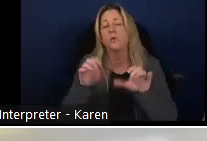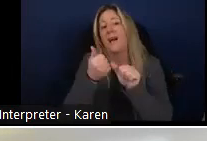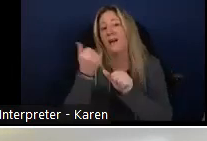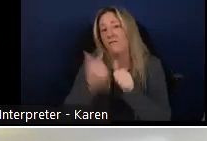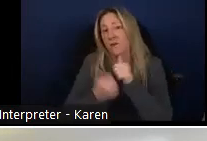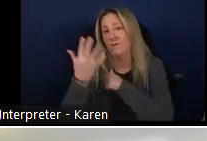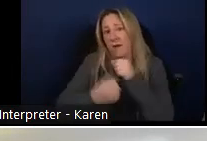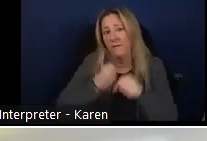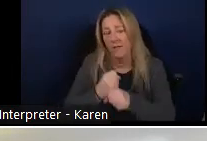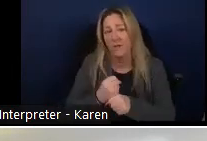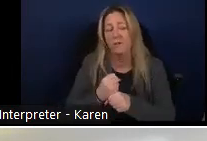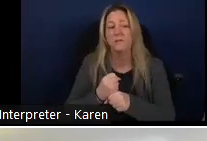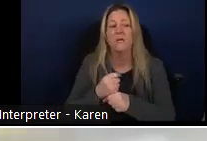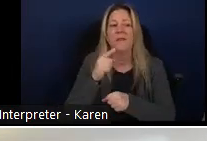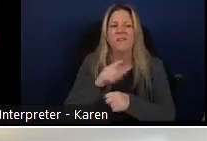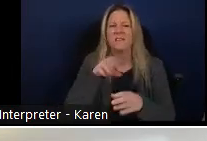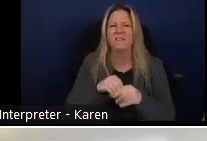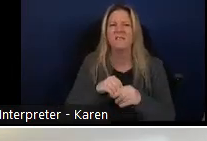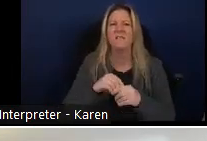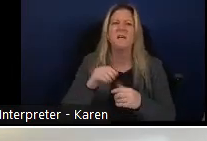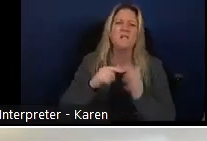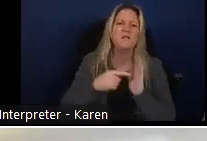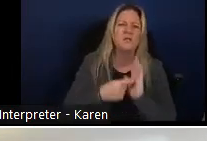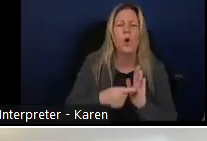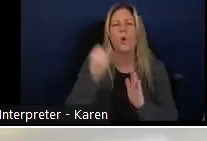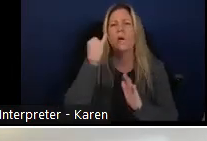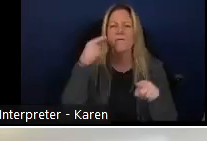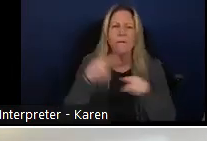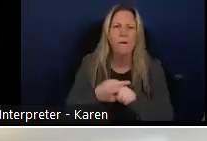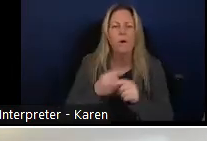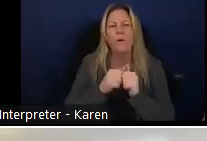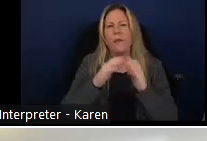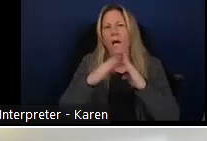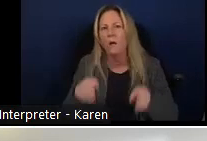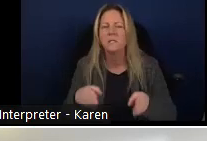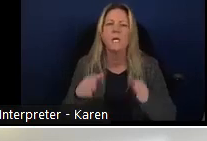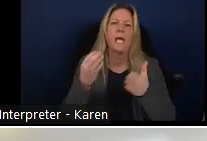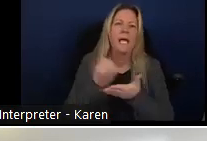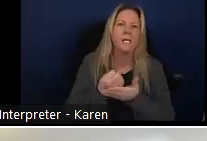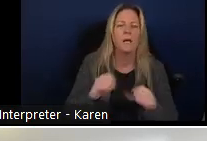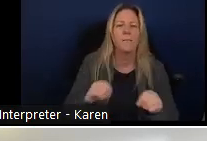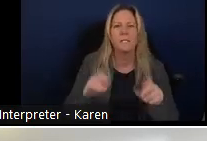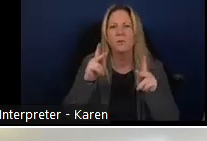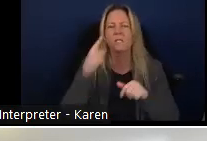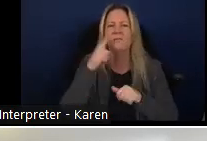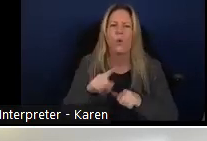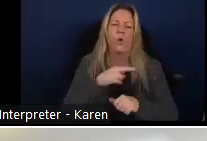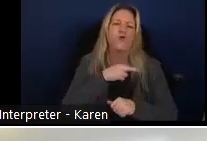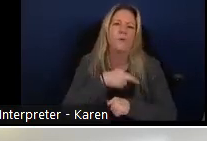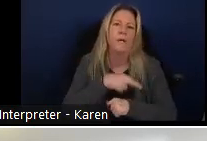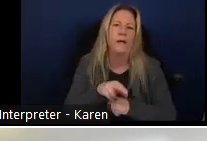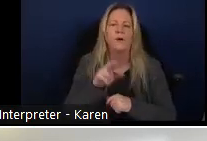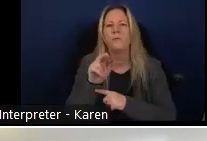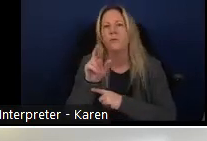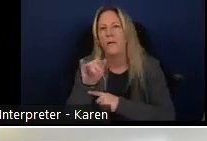reviews disparities in access to housing and economic opportunities for protected classes like race, religion, and